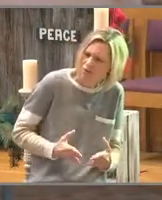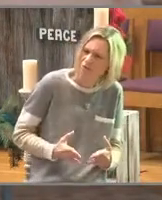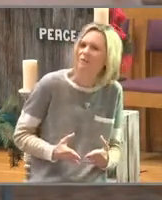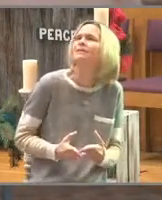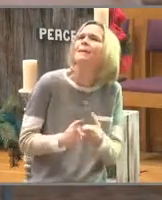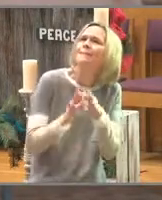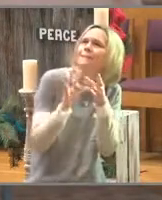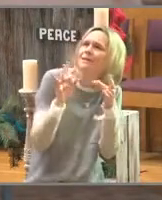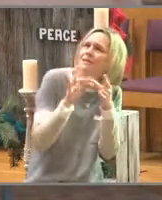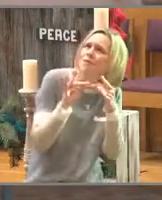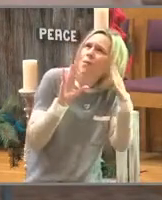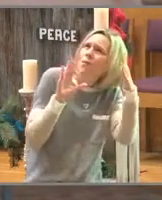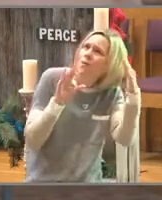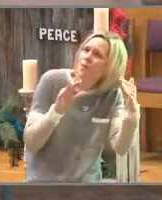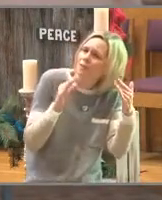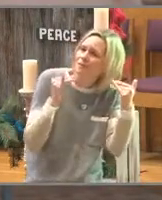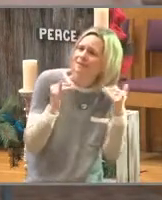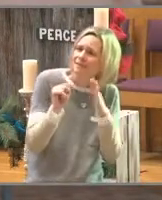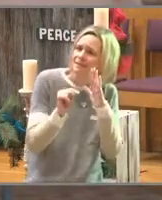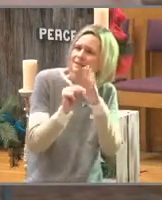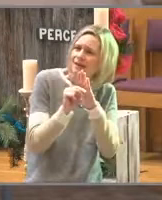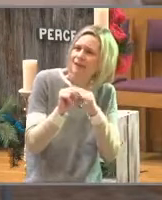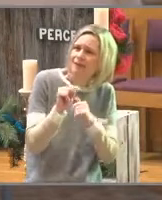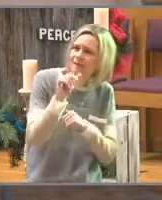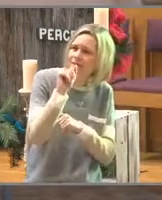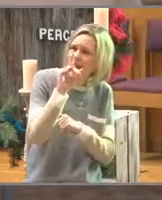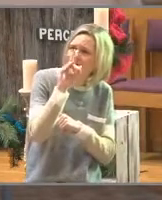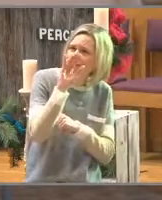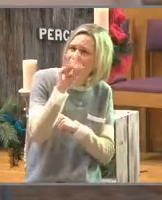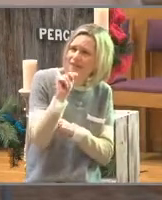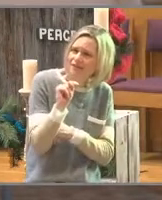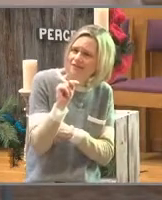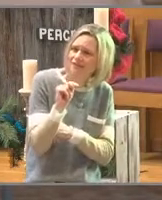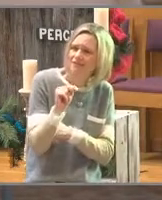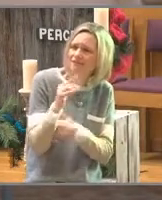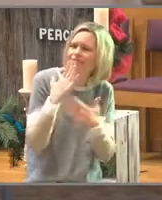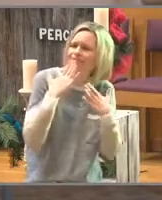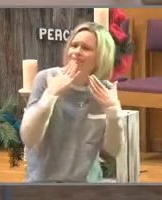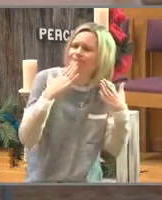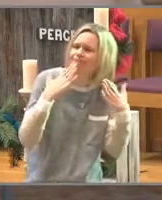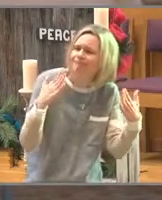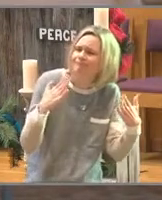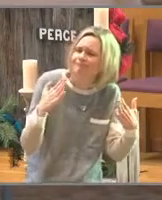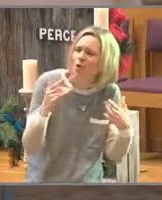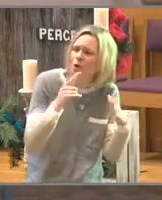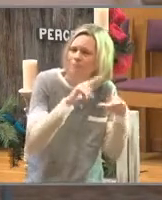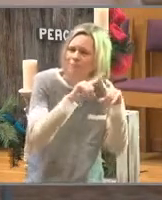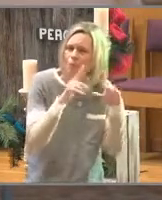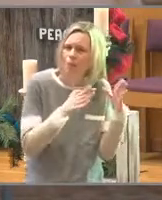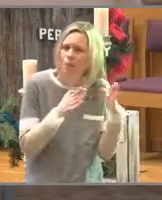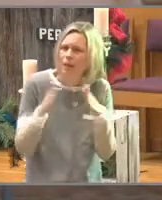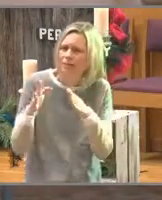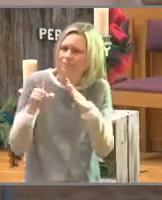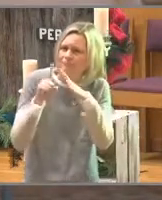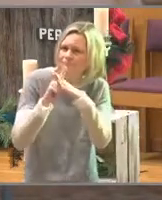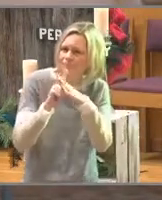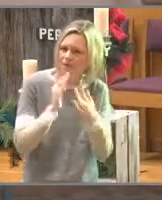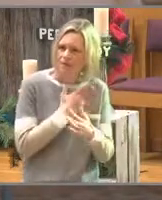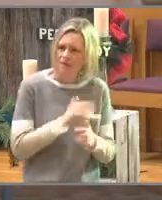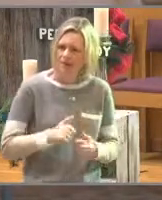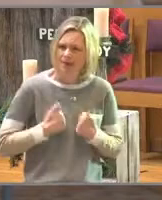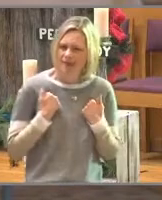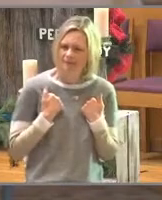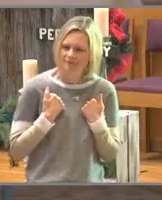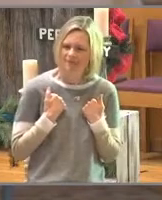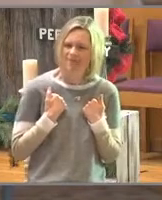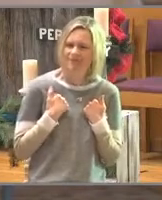hope during this season of Advent. We're so grateful for all the ways that you show up for us in our lives and